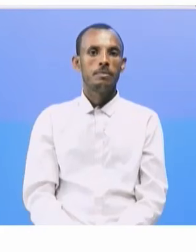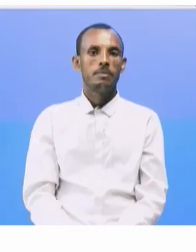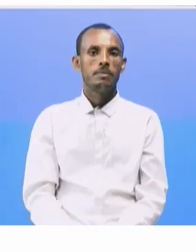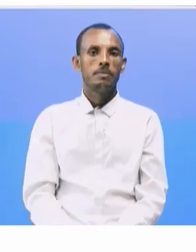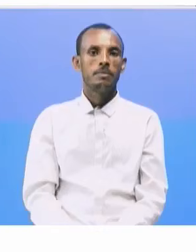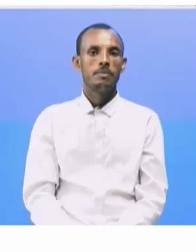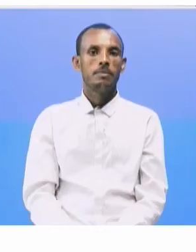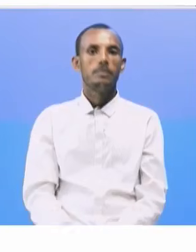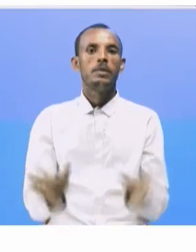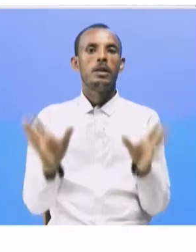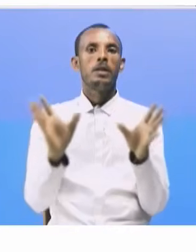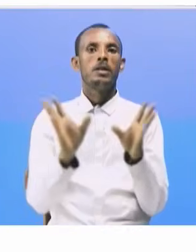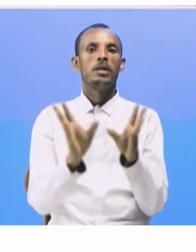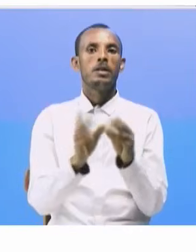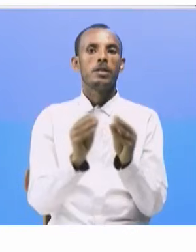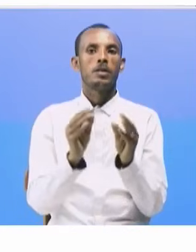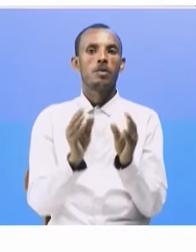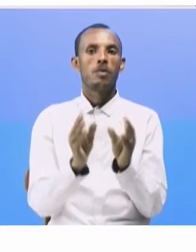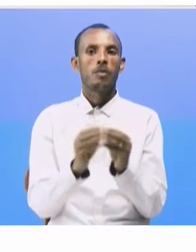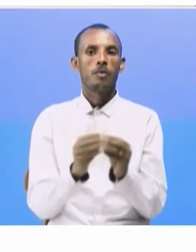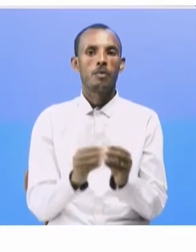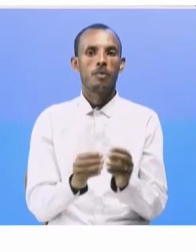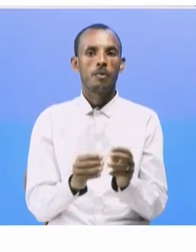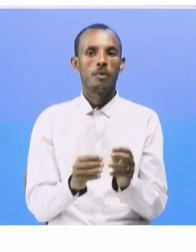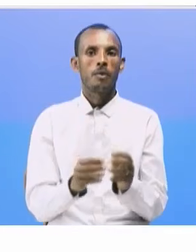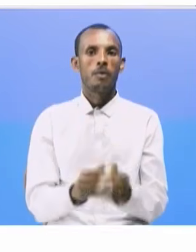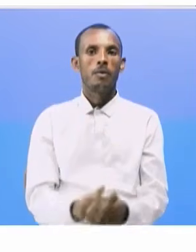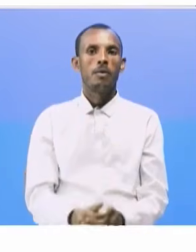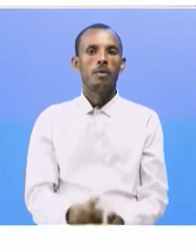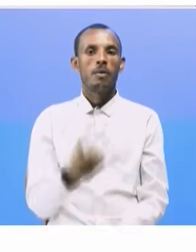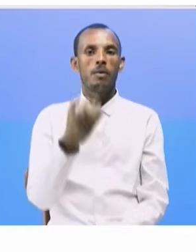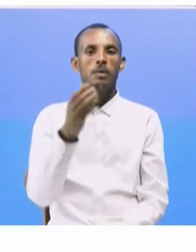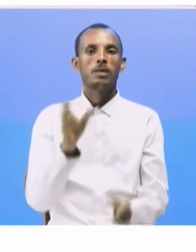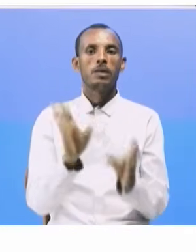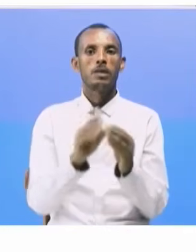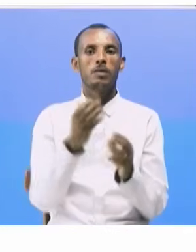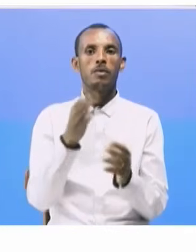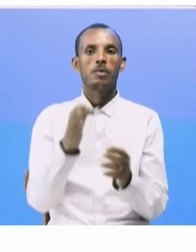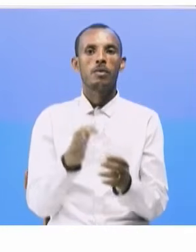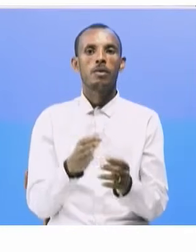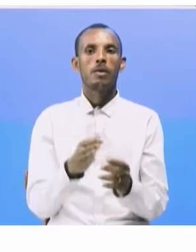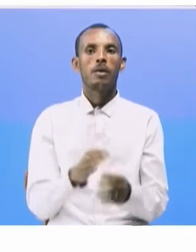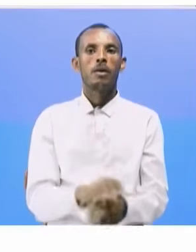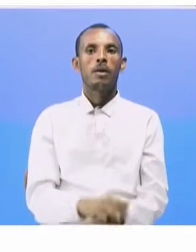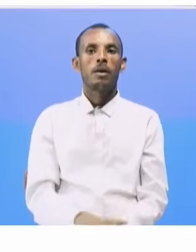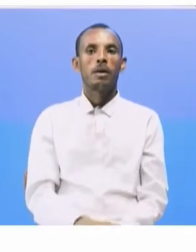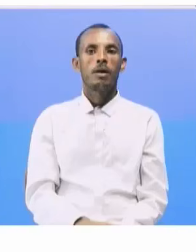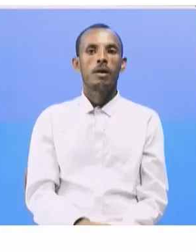the set of all peoples in the world. Set of all peoples